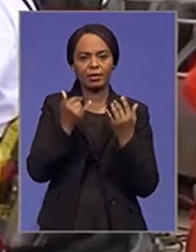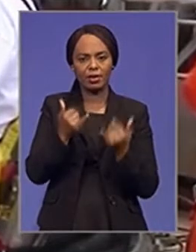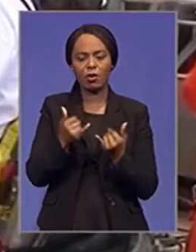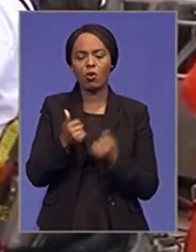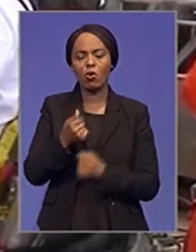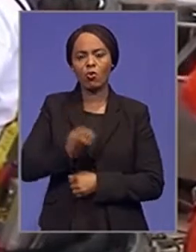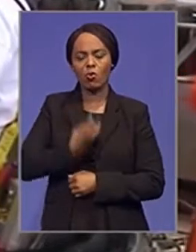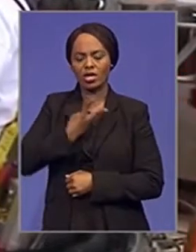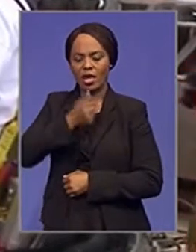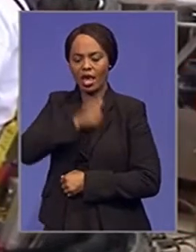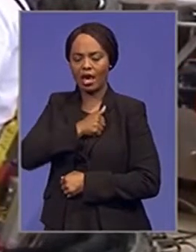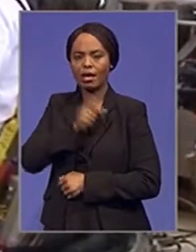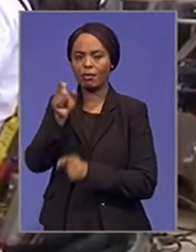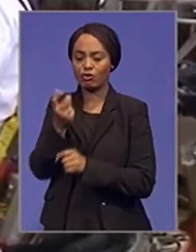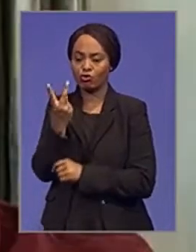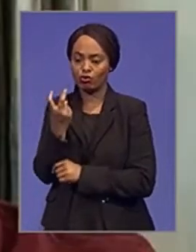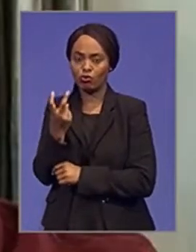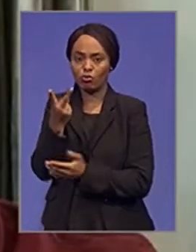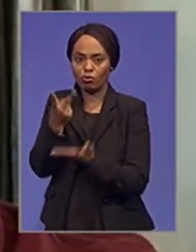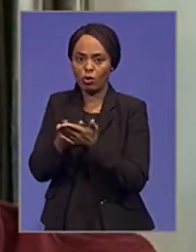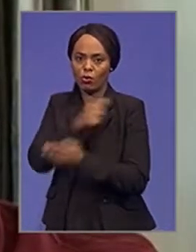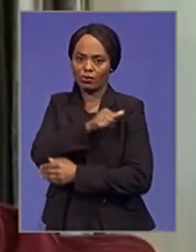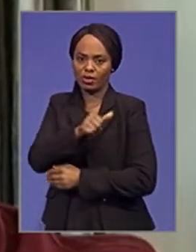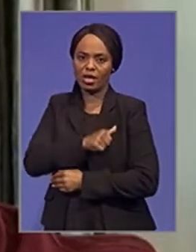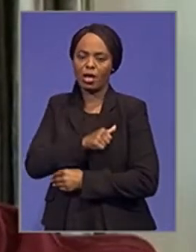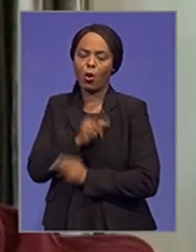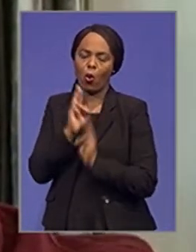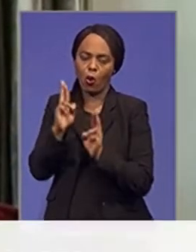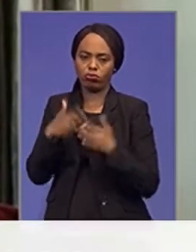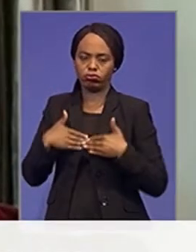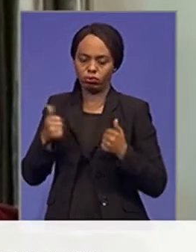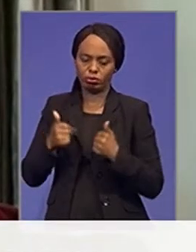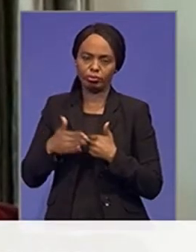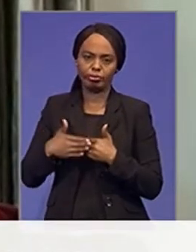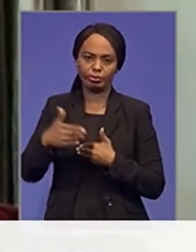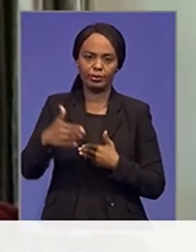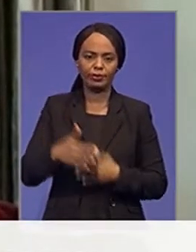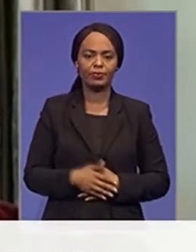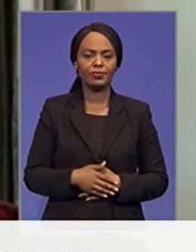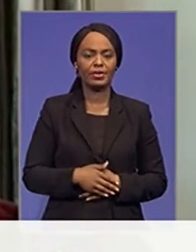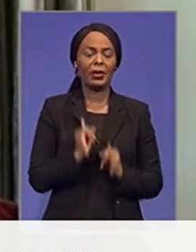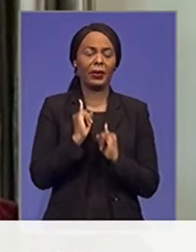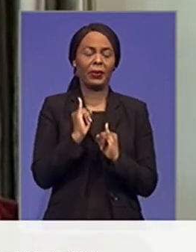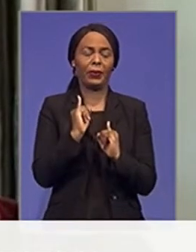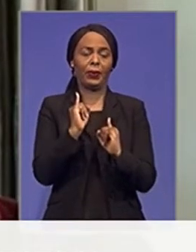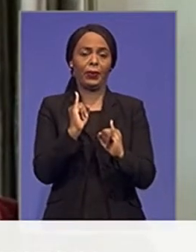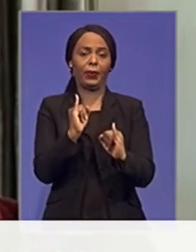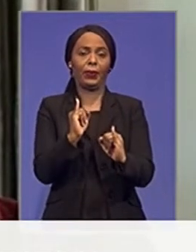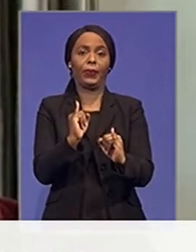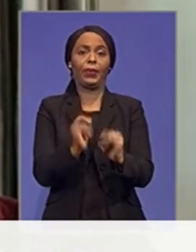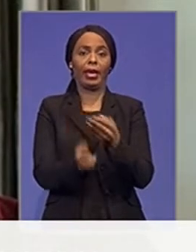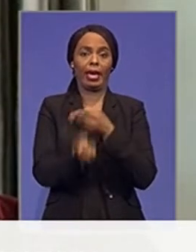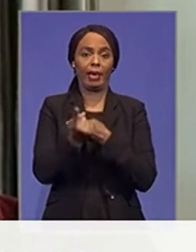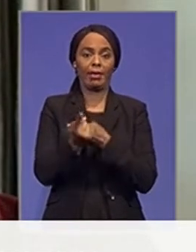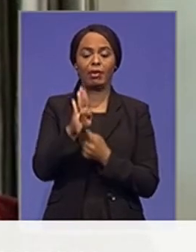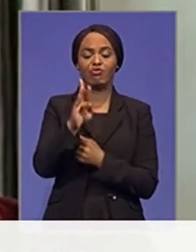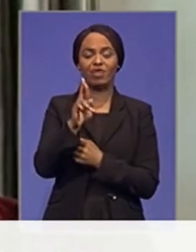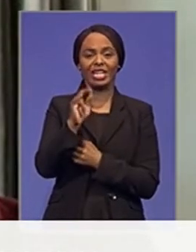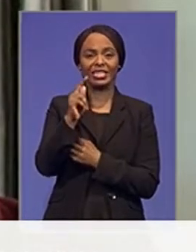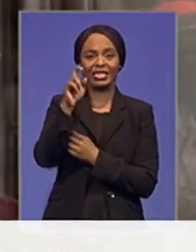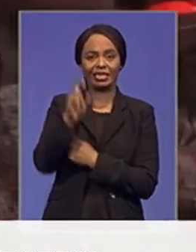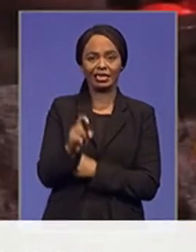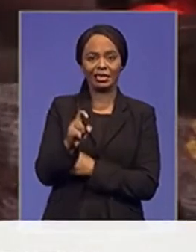ba le bookelong gore modimo ka ba etsa hantle. We regret to inform that a tragic incident at our Beatrix gold operation